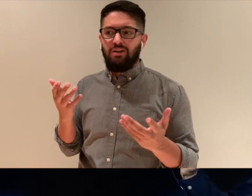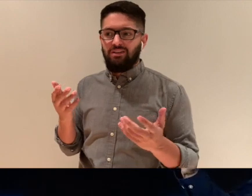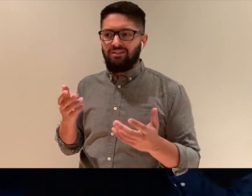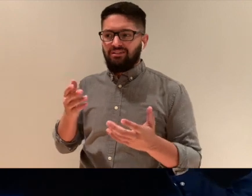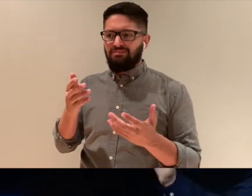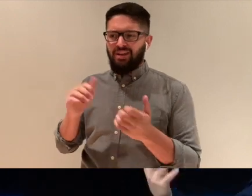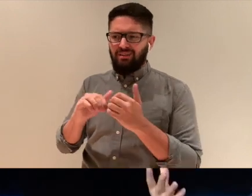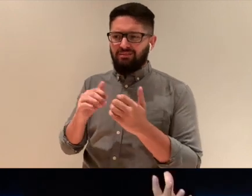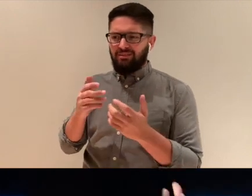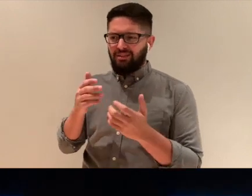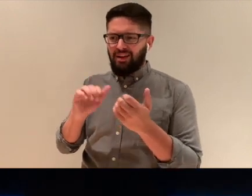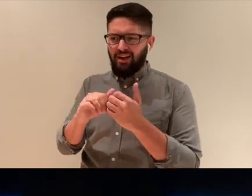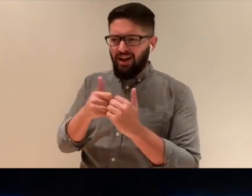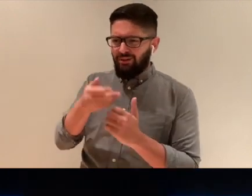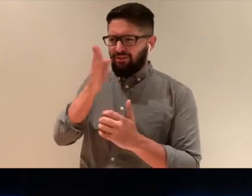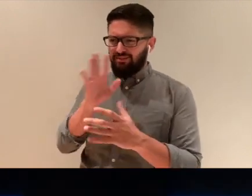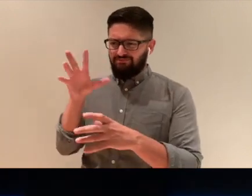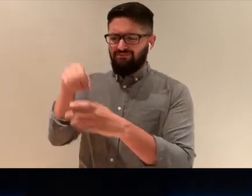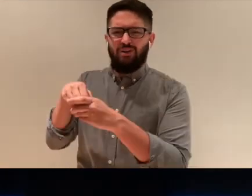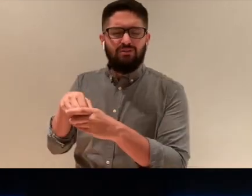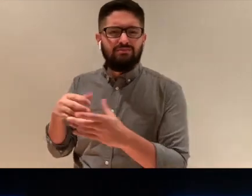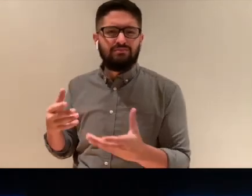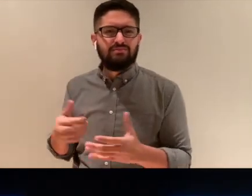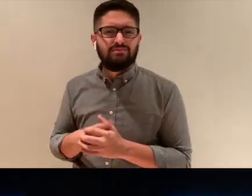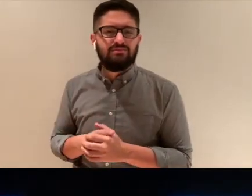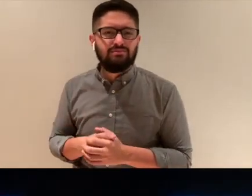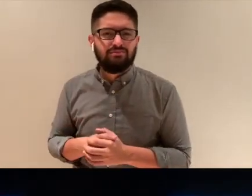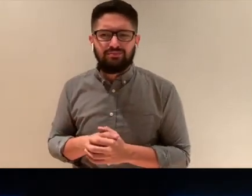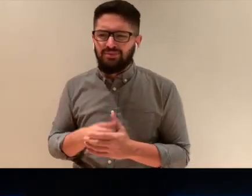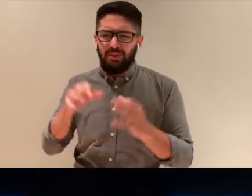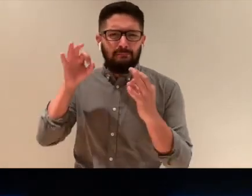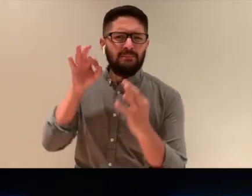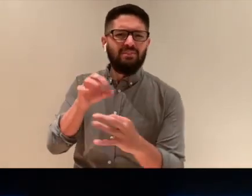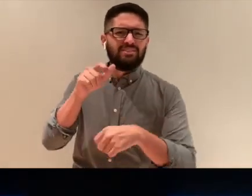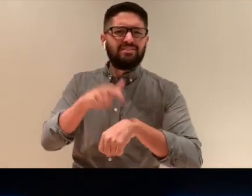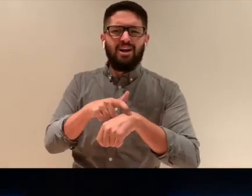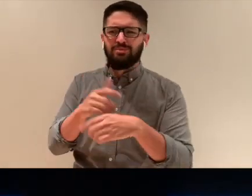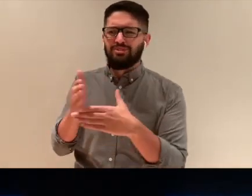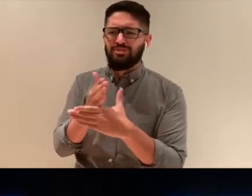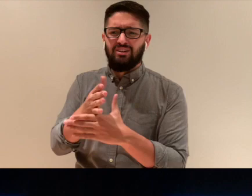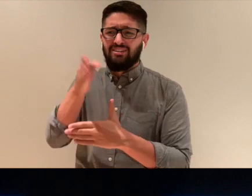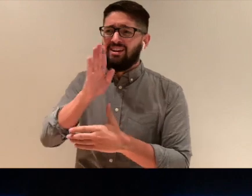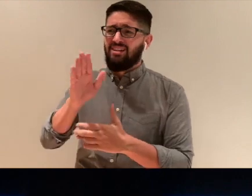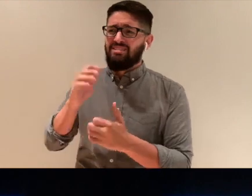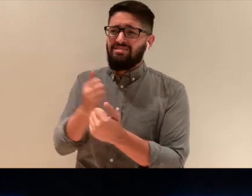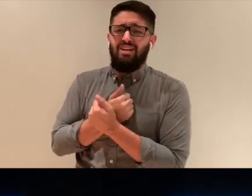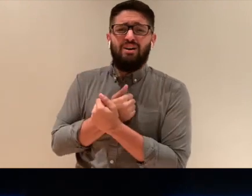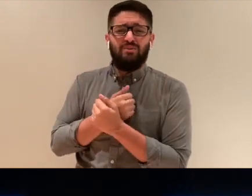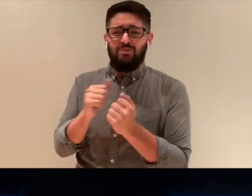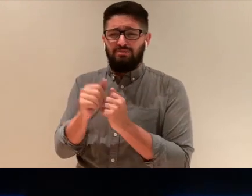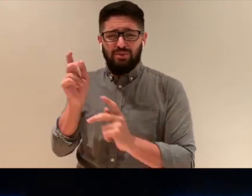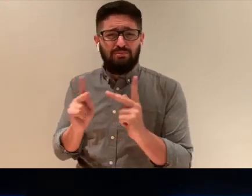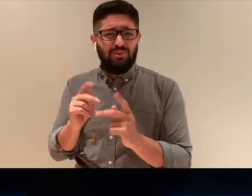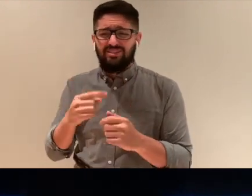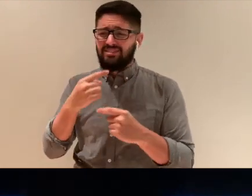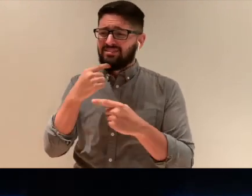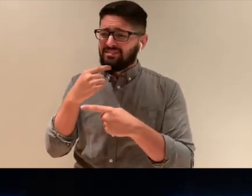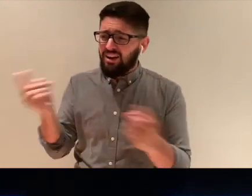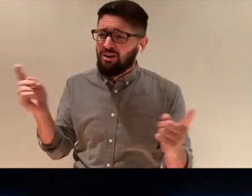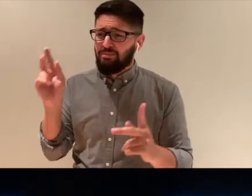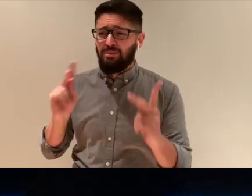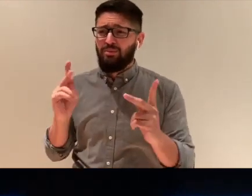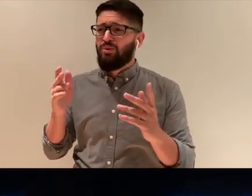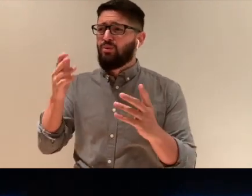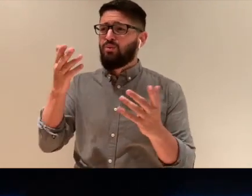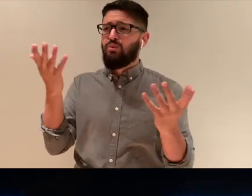what God has to do with all this. And so this is the perfect time, man, to share God's love with people. Tell them how much God loves